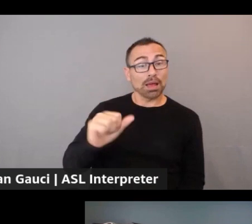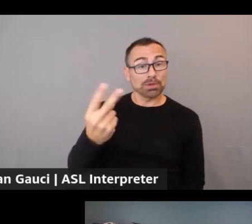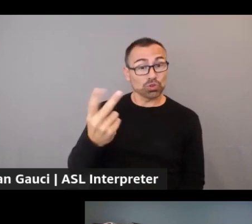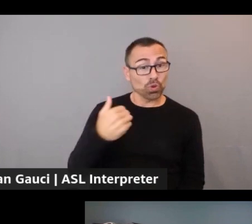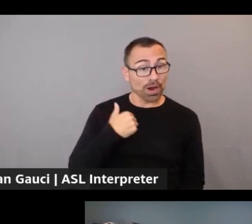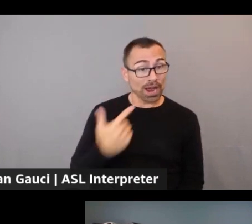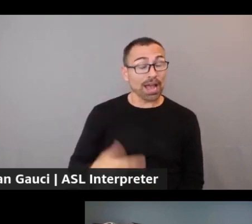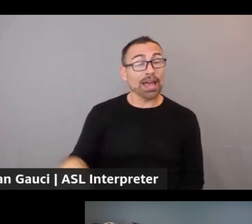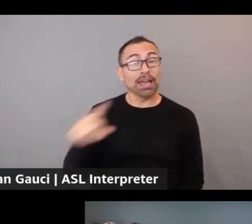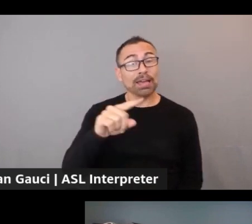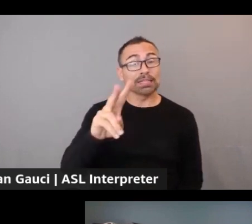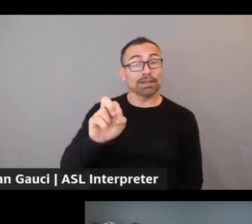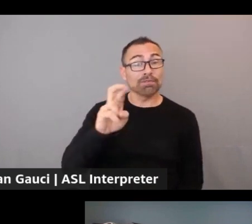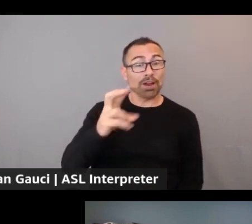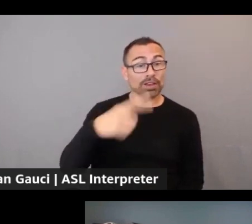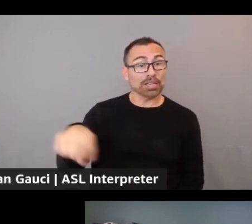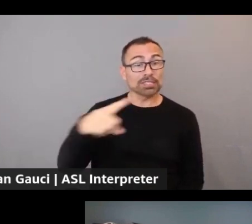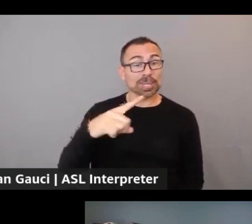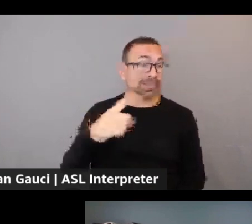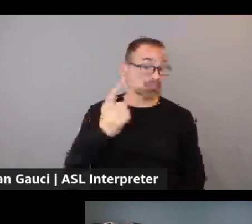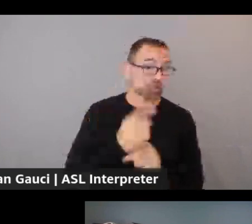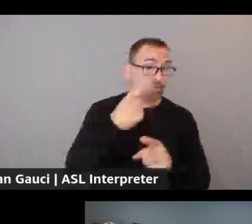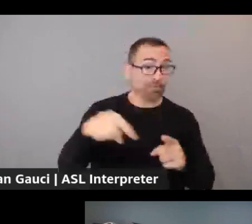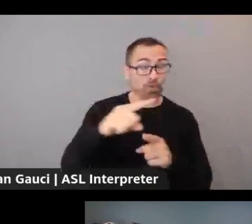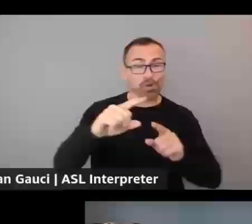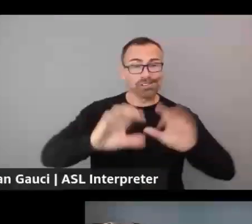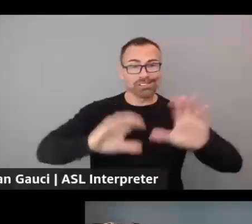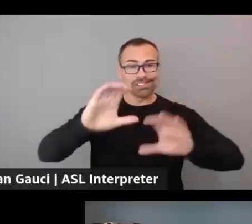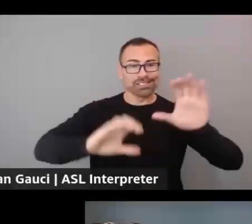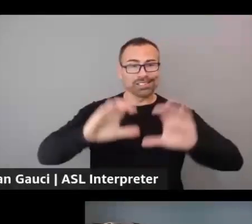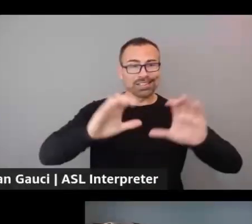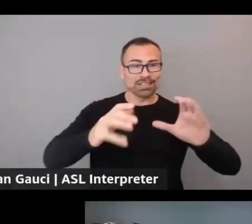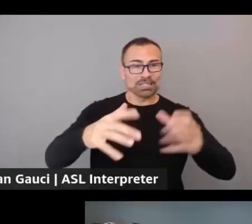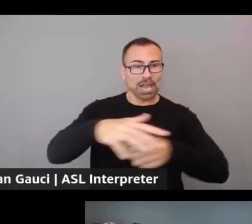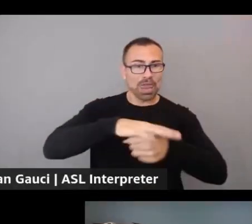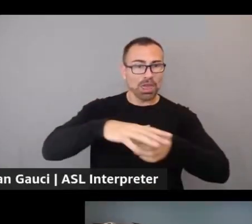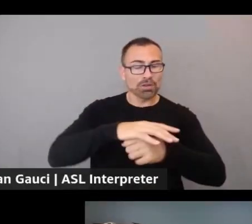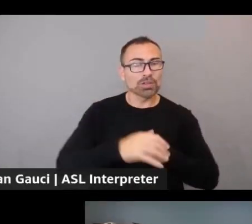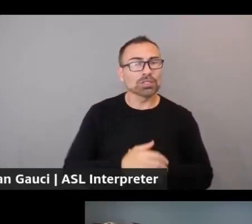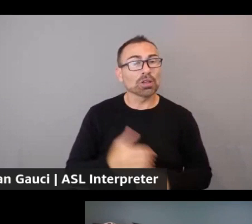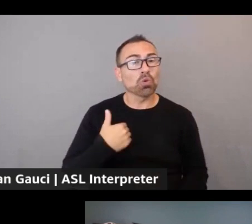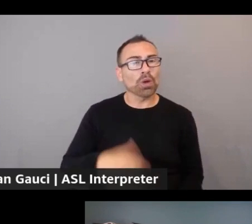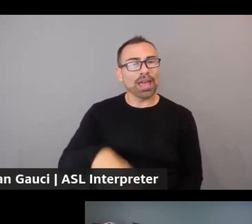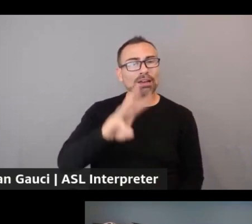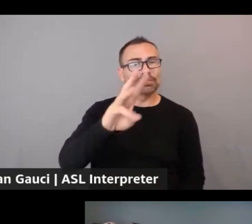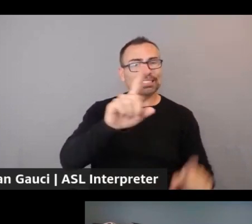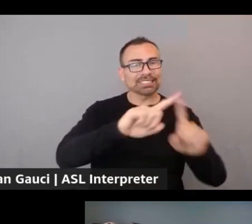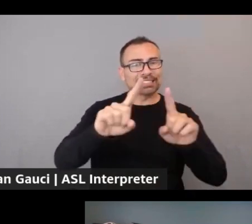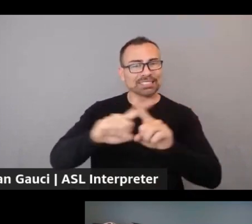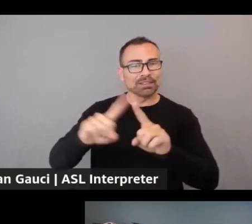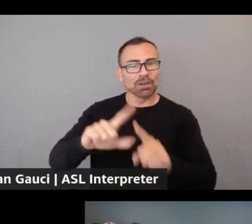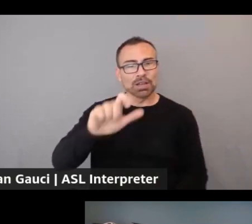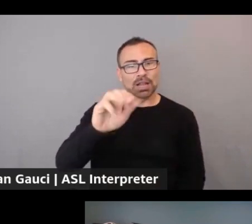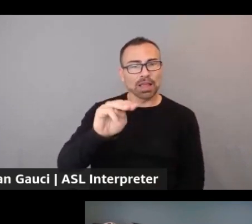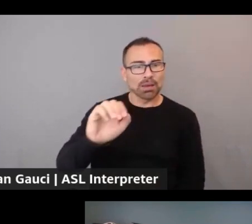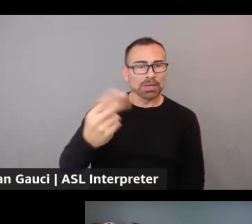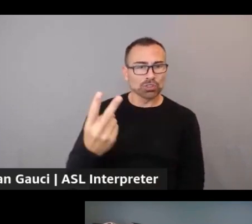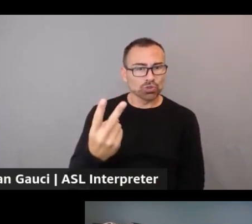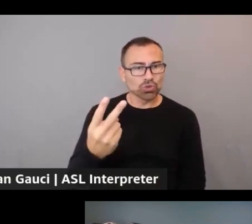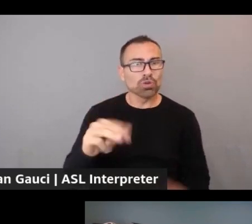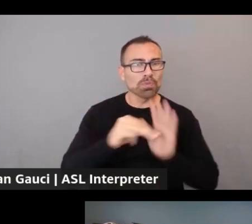optimized for the chat use cases. So in total, we have 6 different type of Llama 2 models in SageMaker